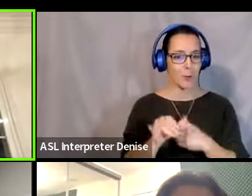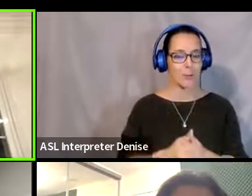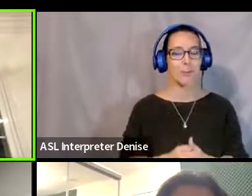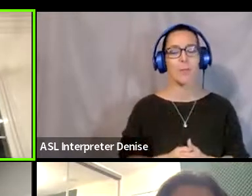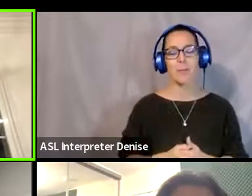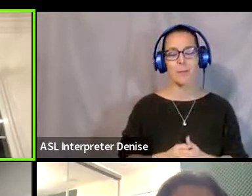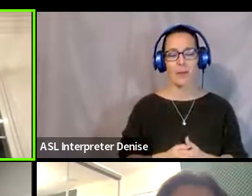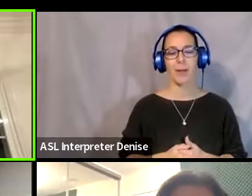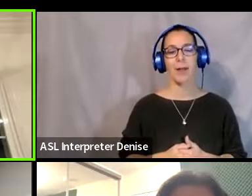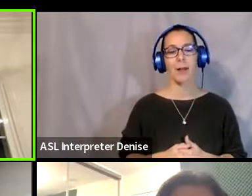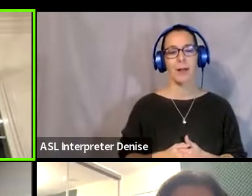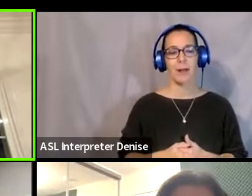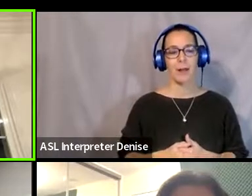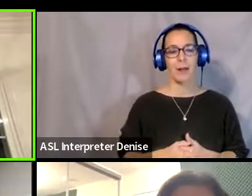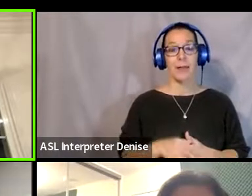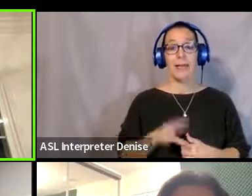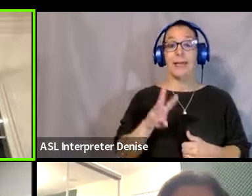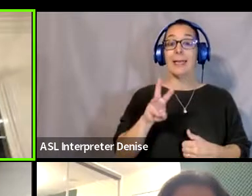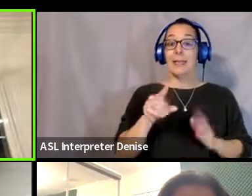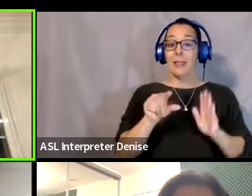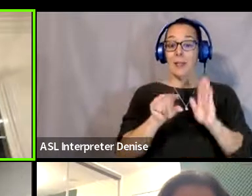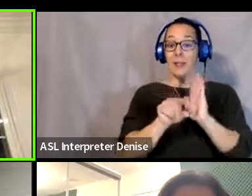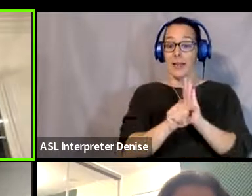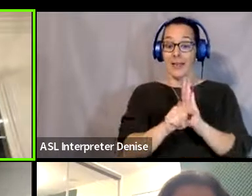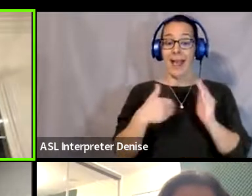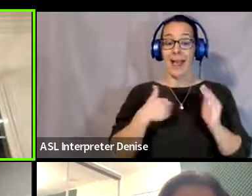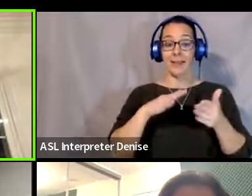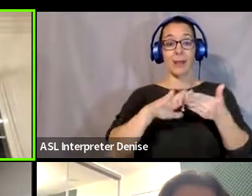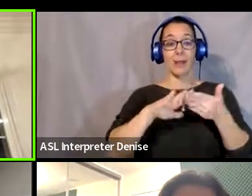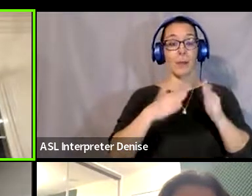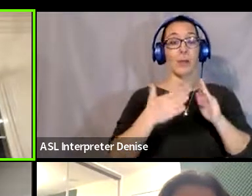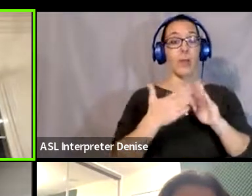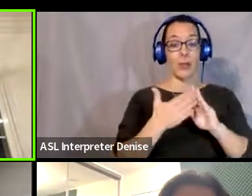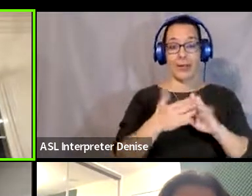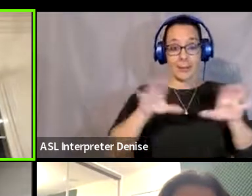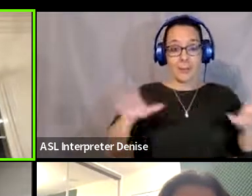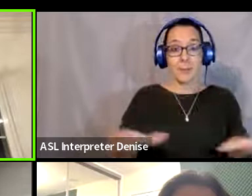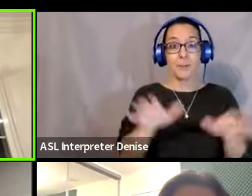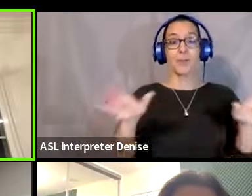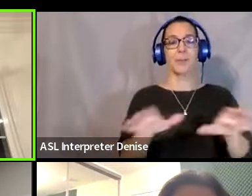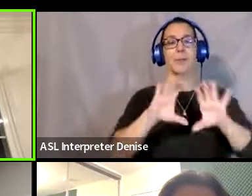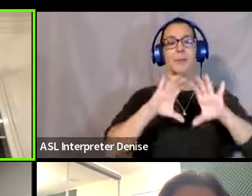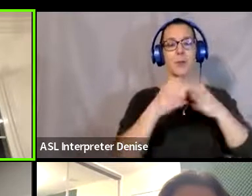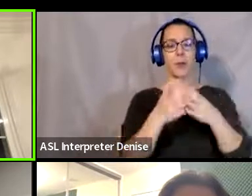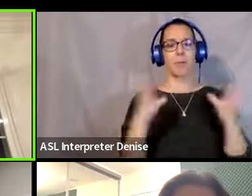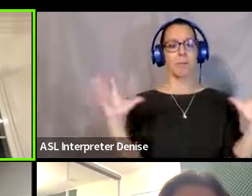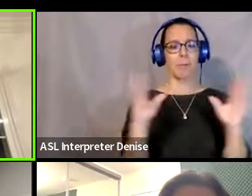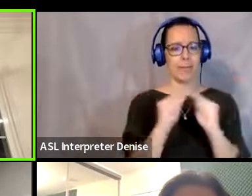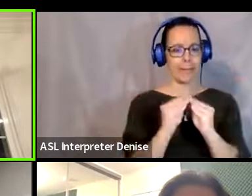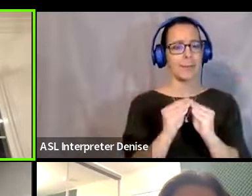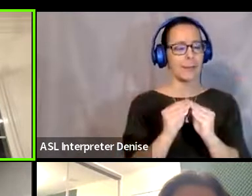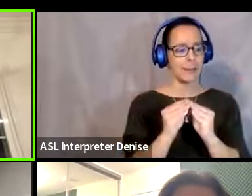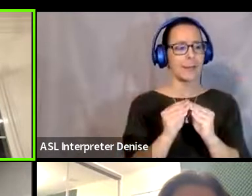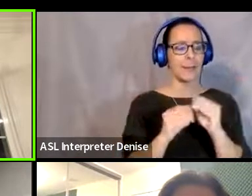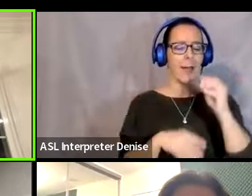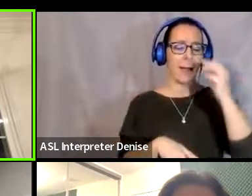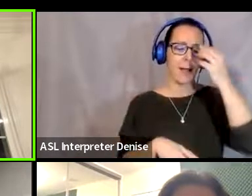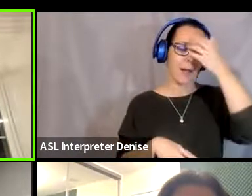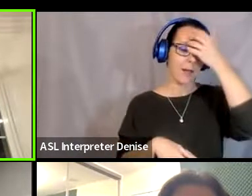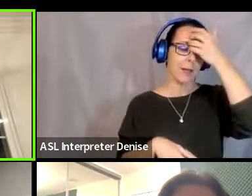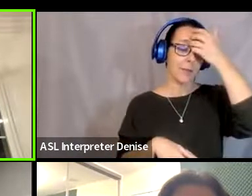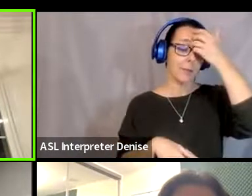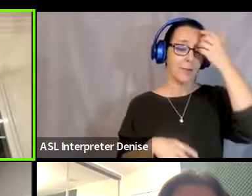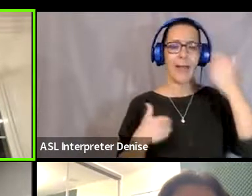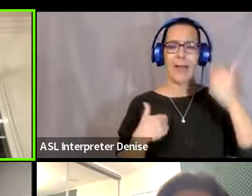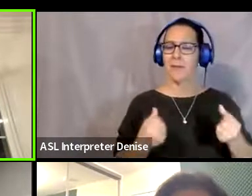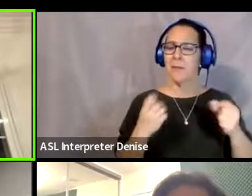And sixth grade has a community activist group that meets. This is a number of the